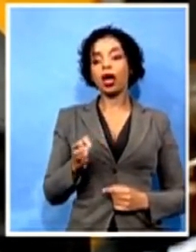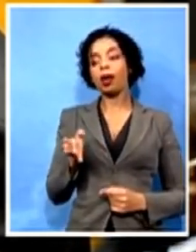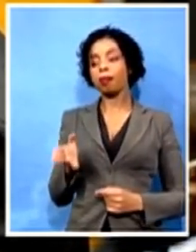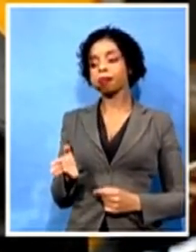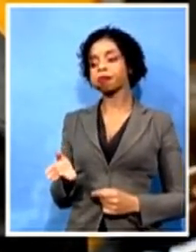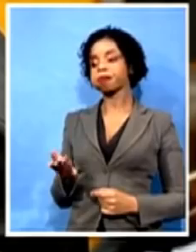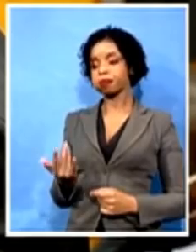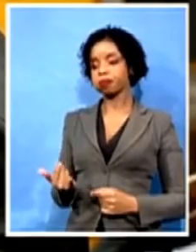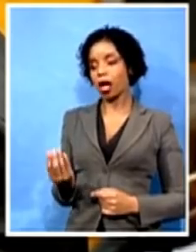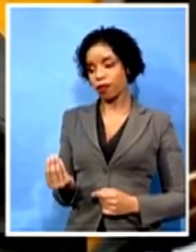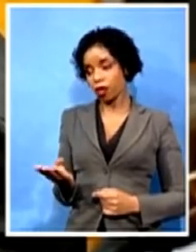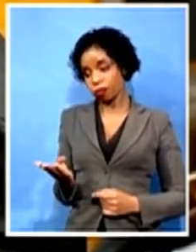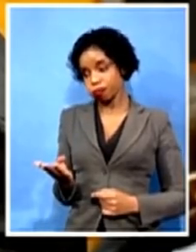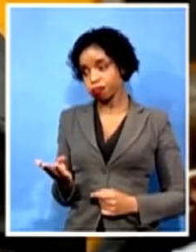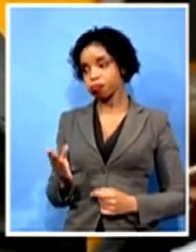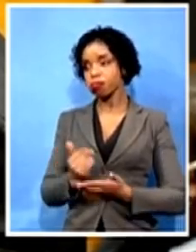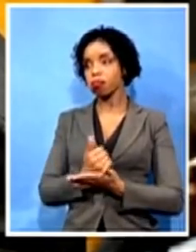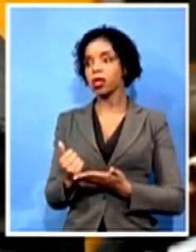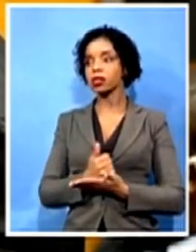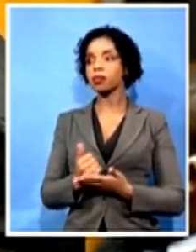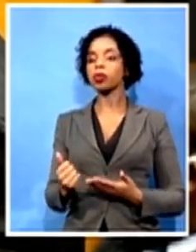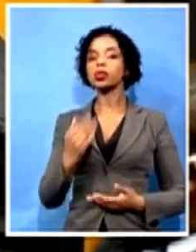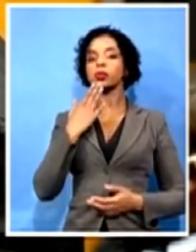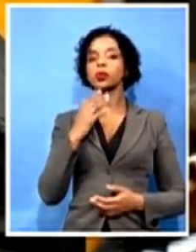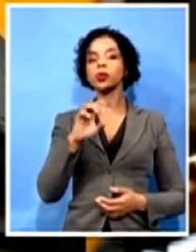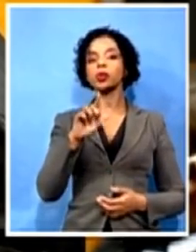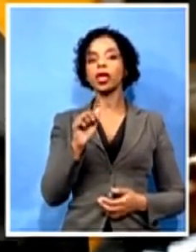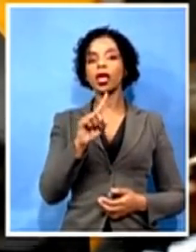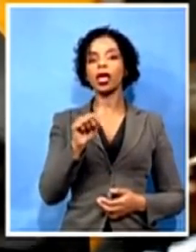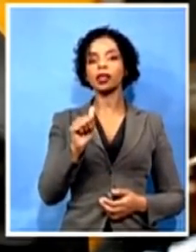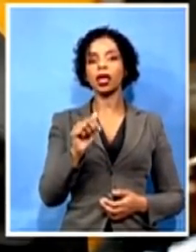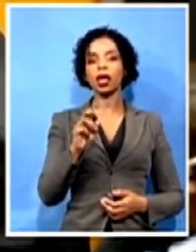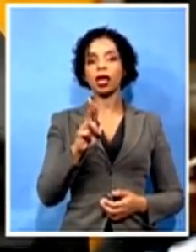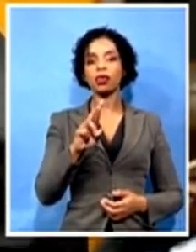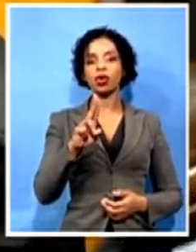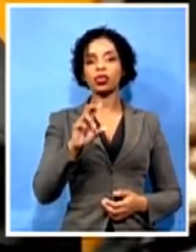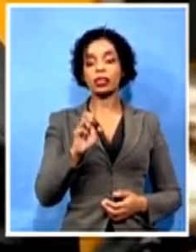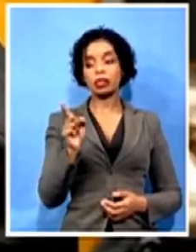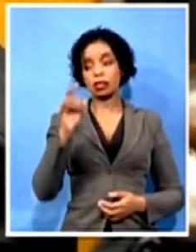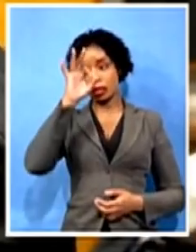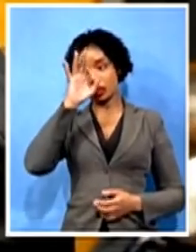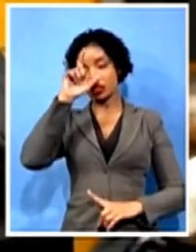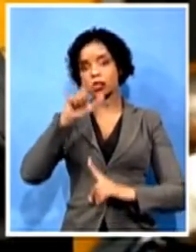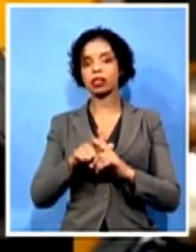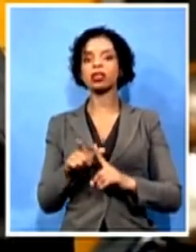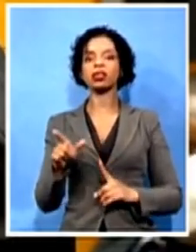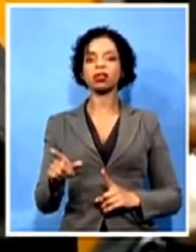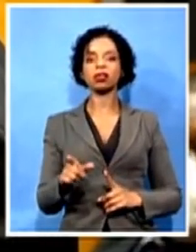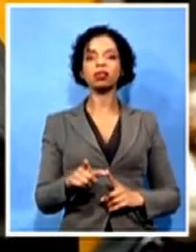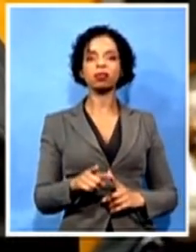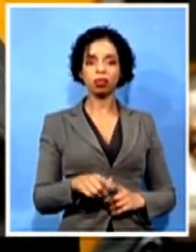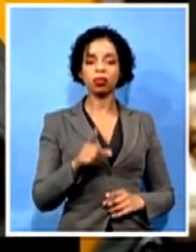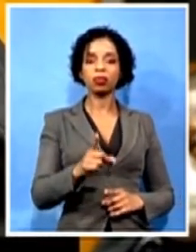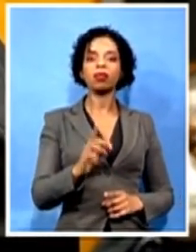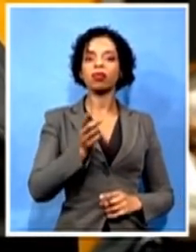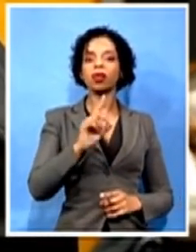position, but I'm not going to hand this up yet till it's been properly signed and commissioned, because I'm not sure the reason it